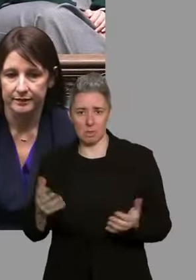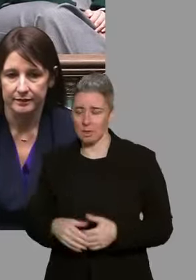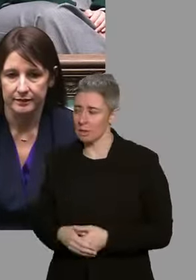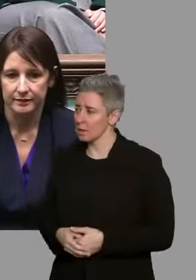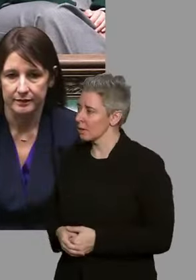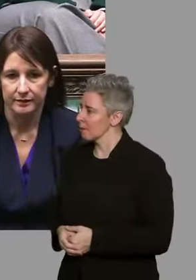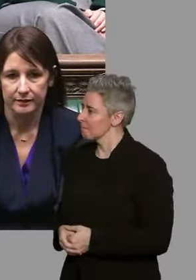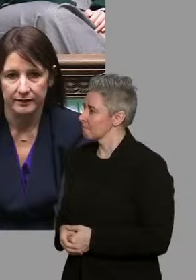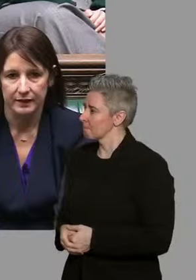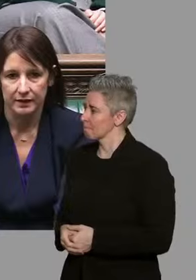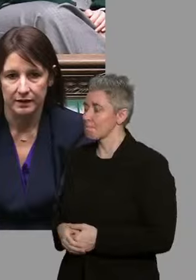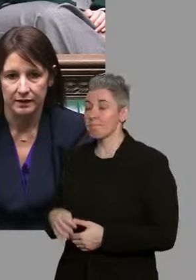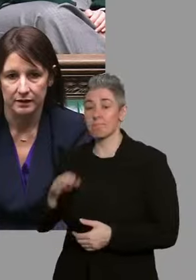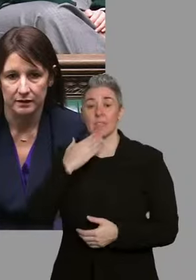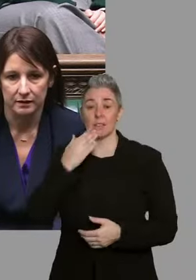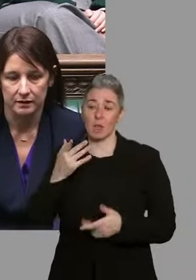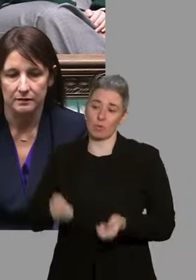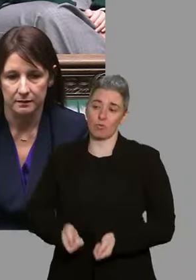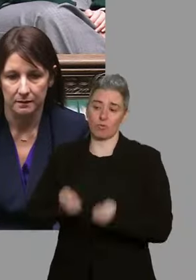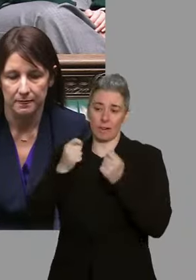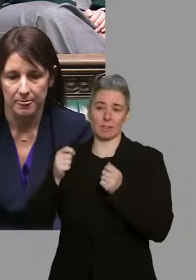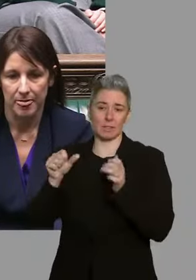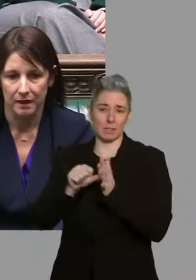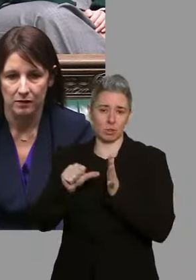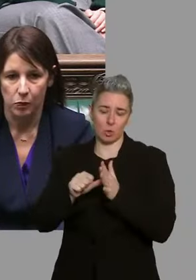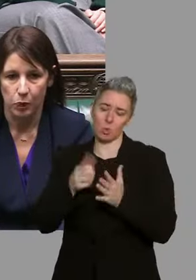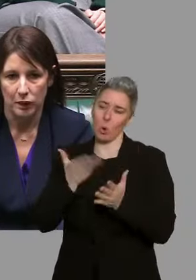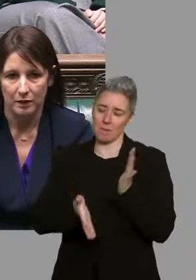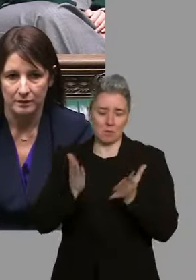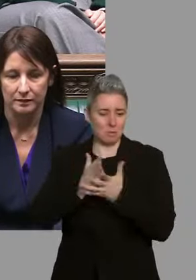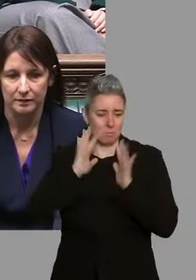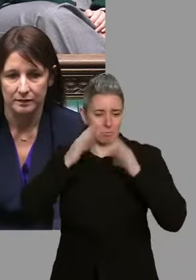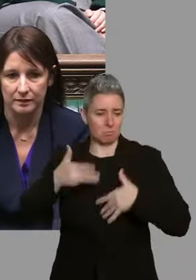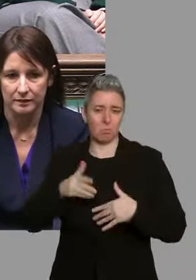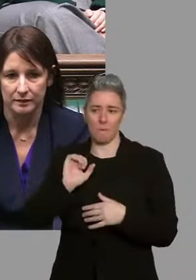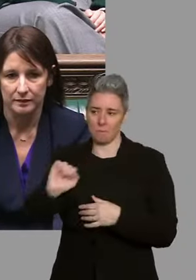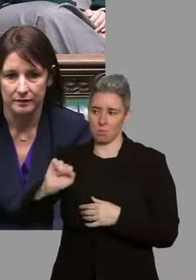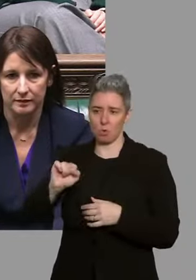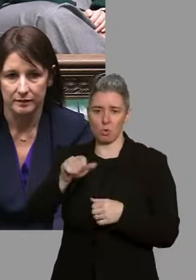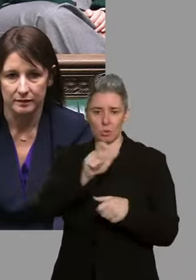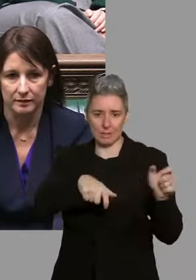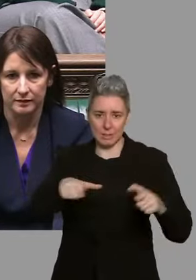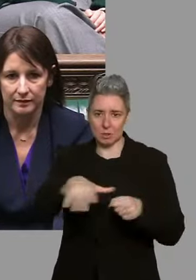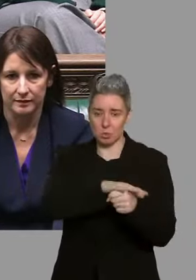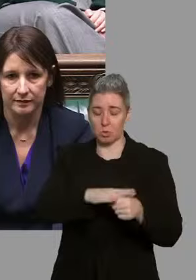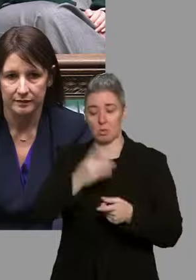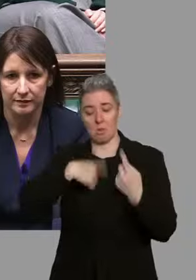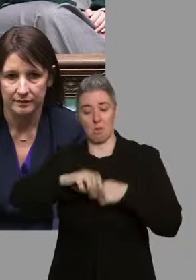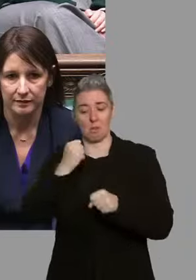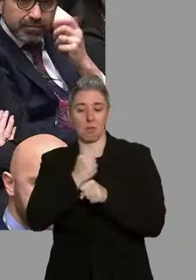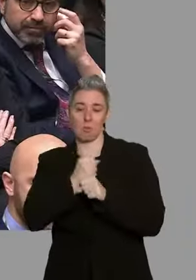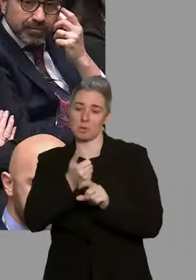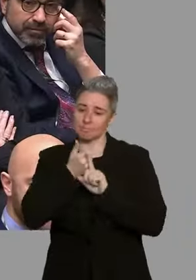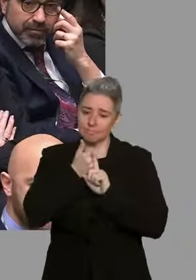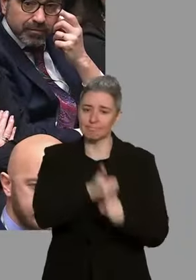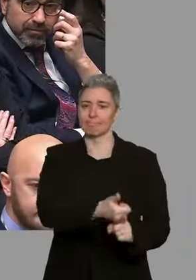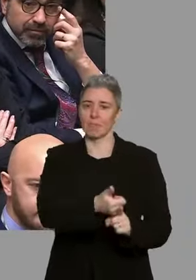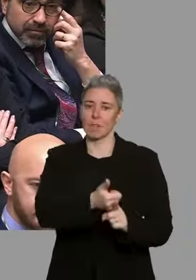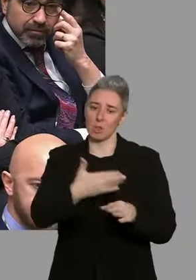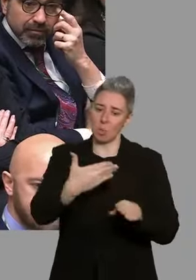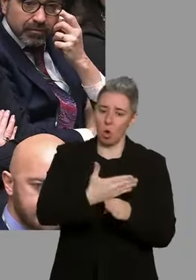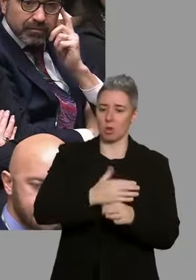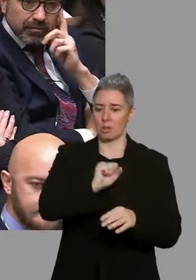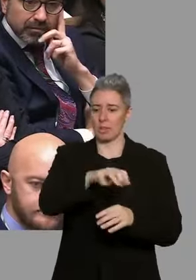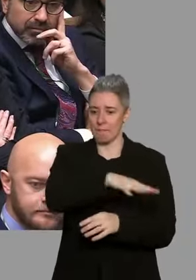totally committed to supporting the workers and their families at this uncertain time. And the Industry Minister will meet the company this